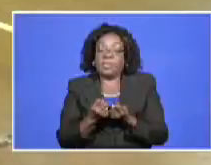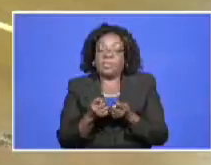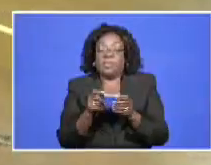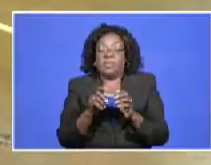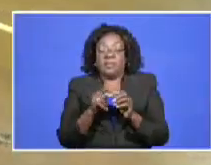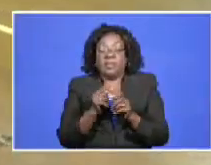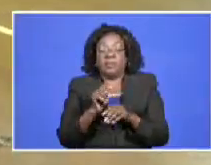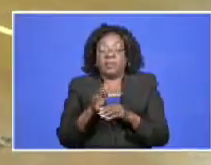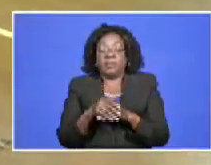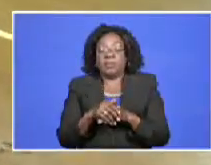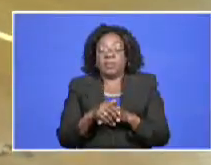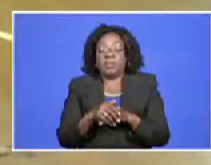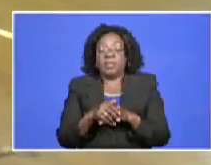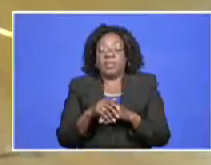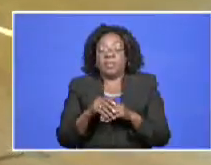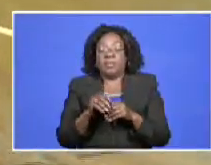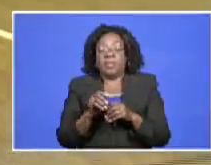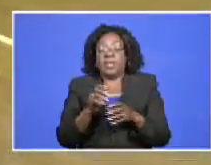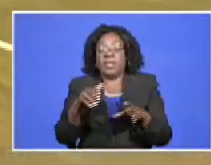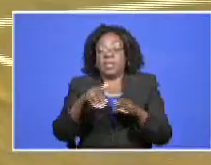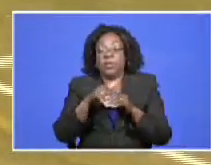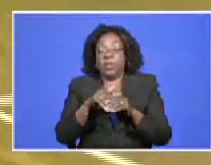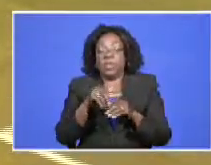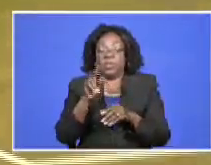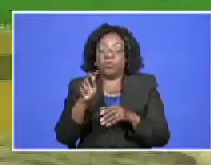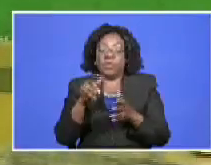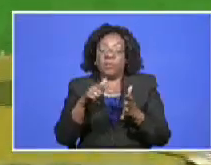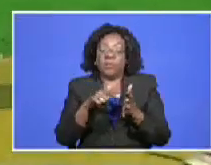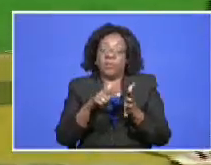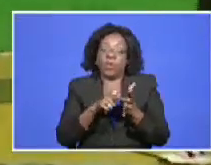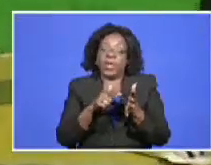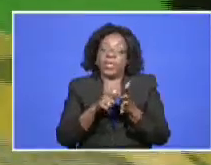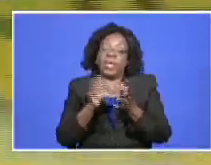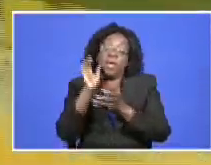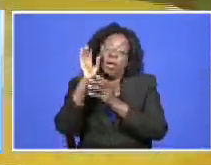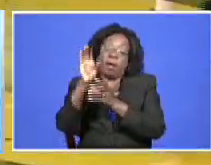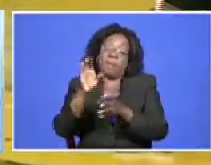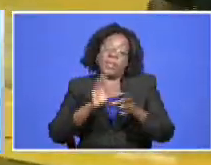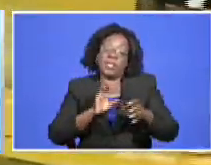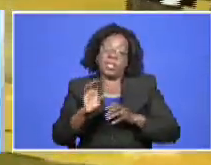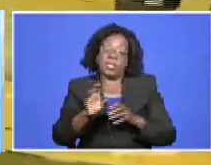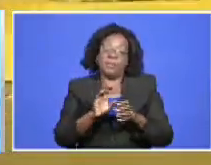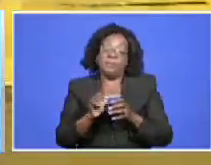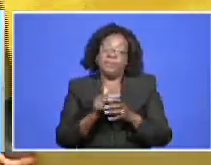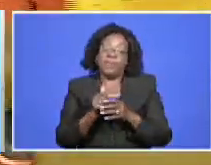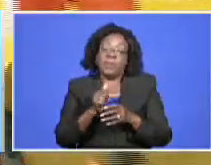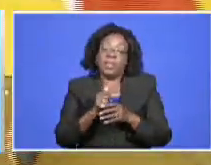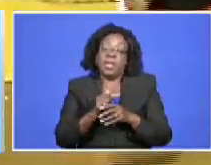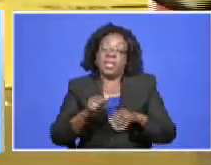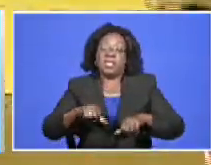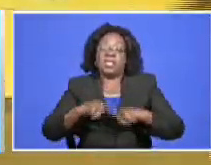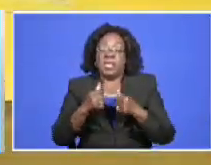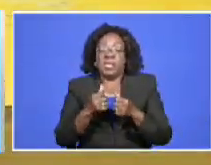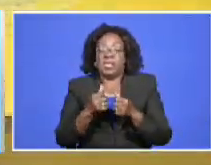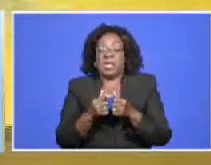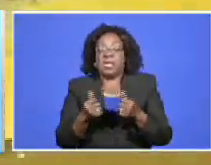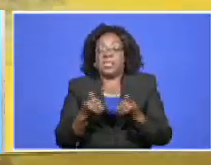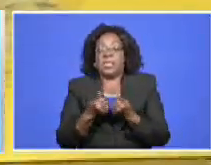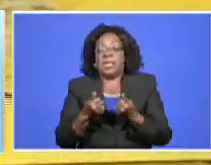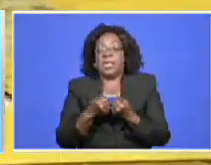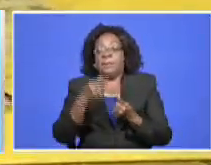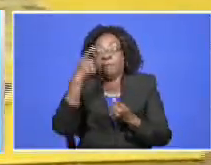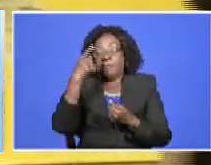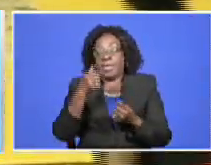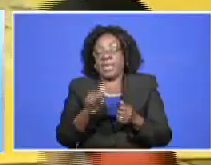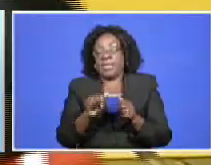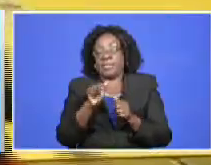capped off the night of festivities, including a three-point competition and skills challenge. As for the game itself, this one would be back